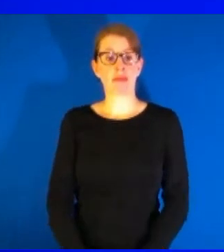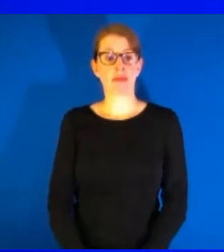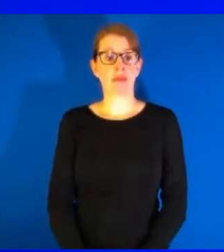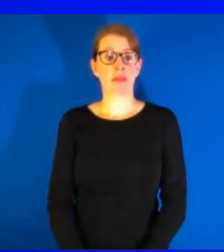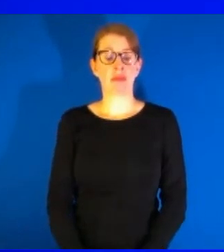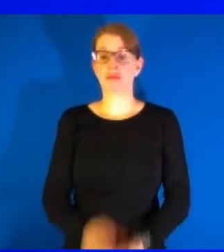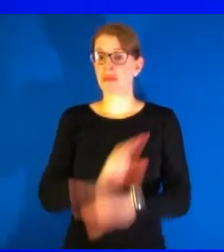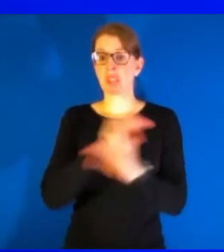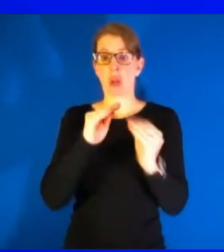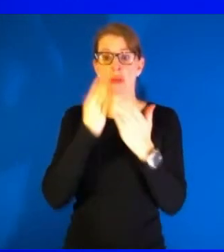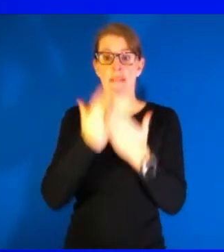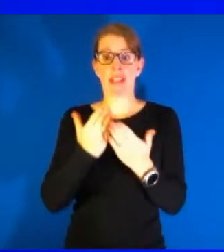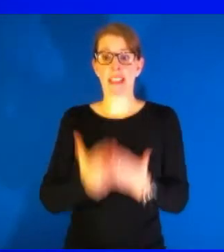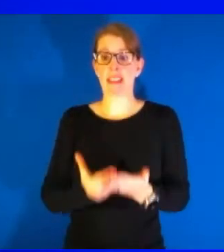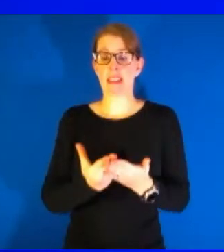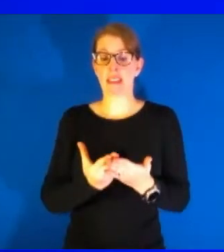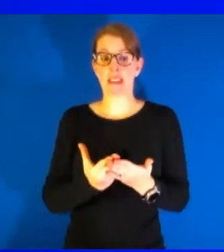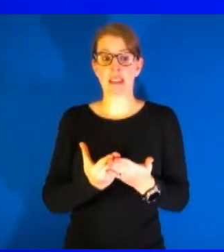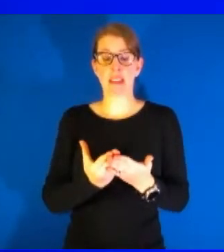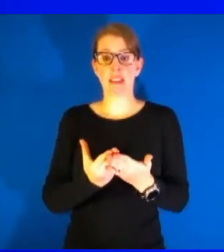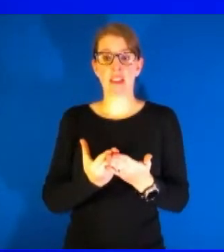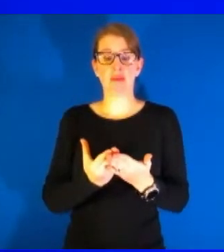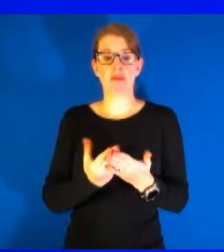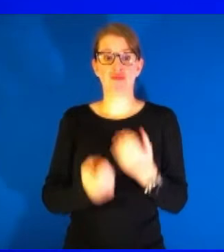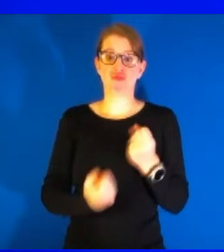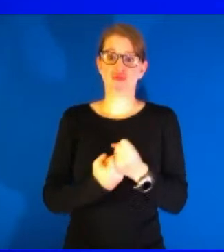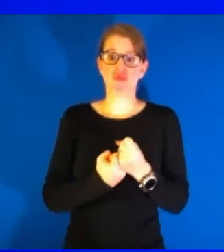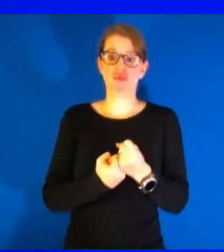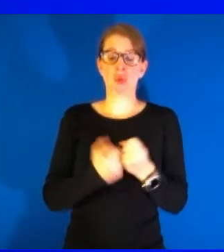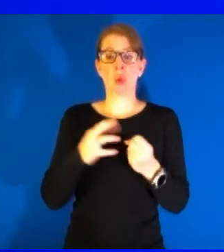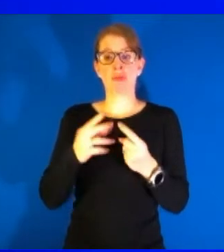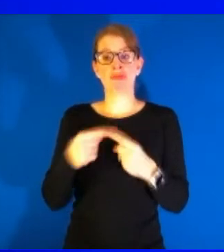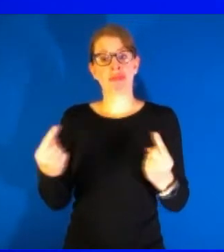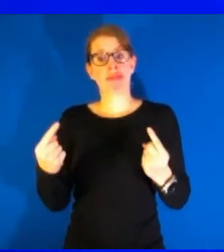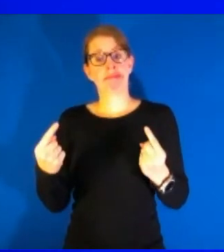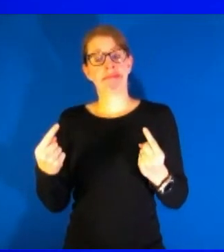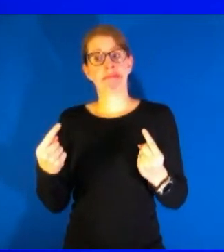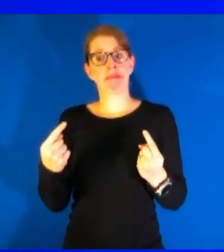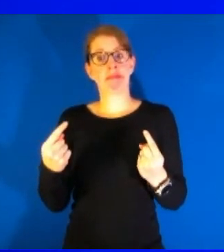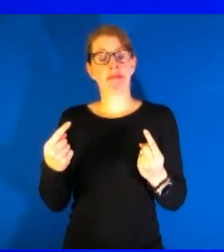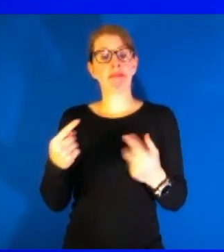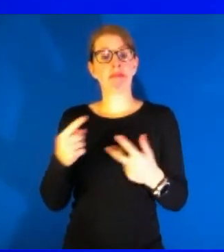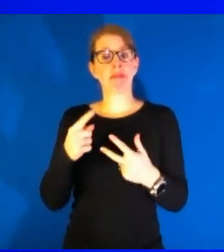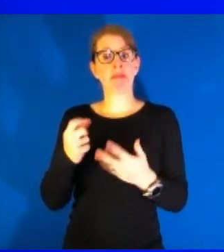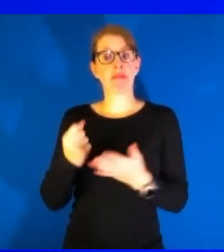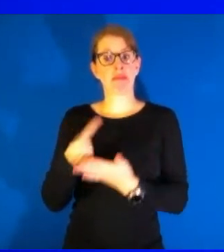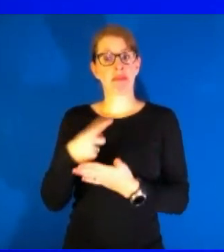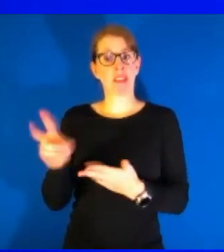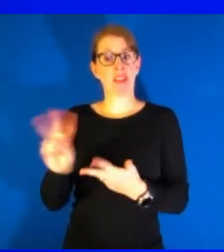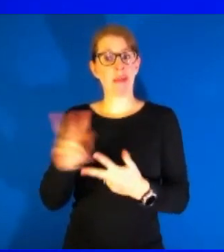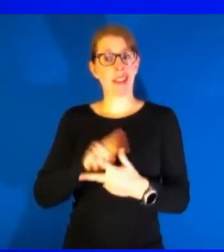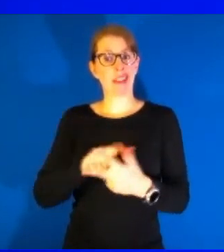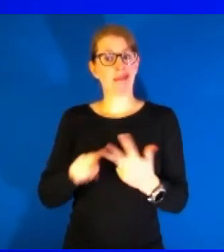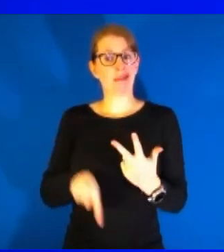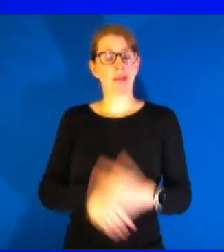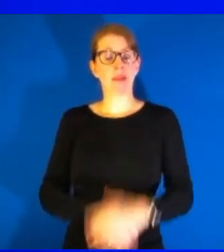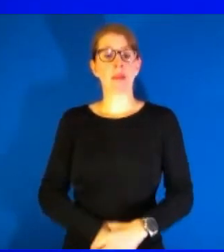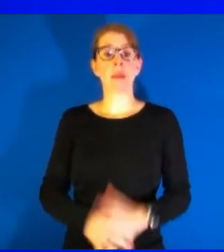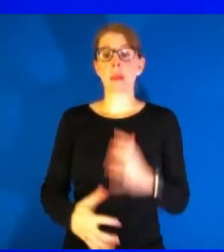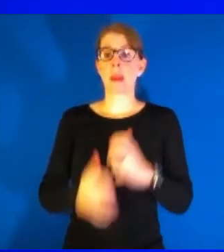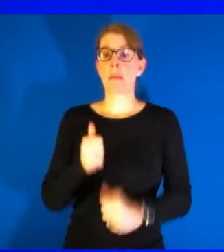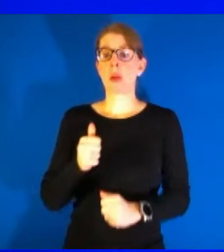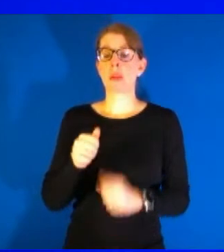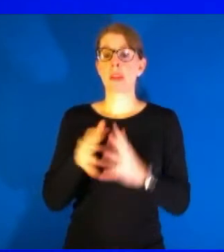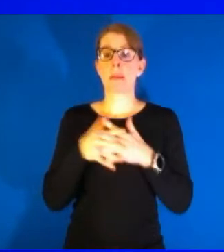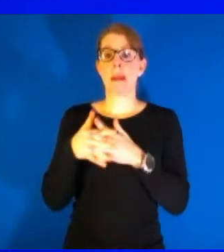evidence for or against taking that for treatment. I think if you wanting to do it, most American diets do get a